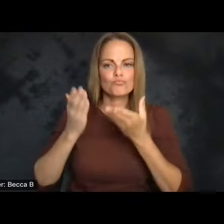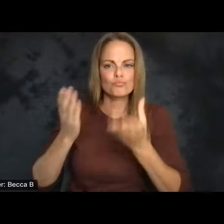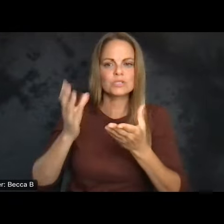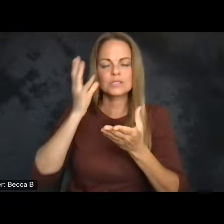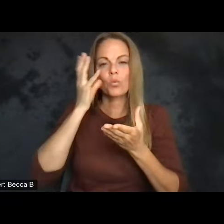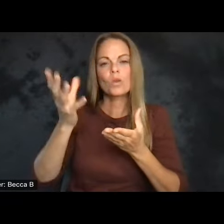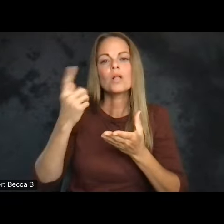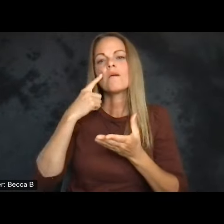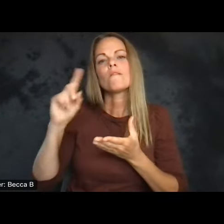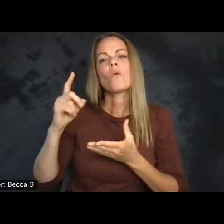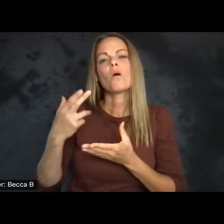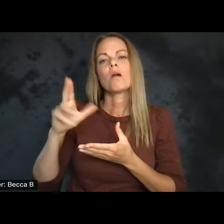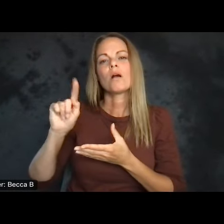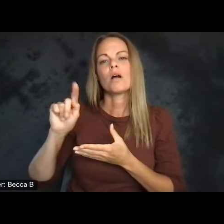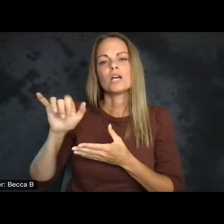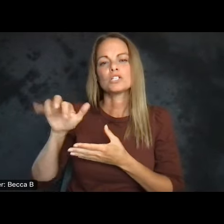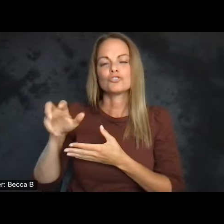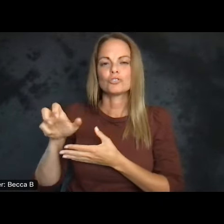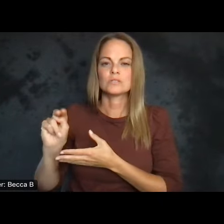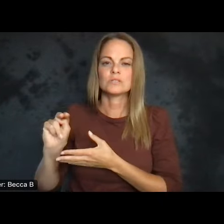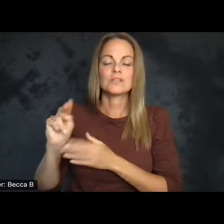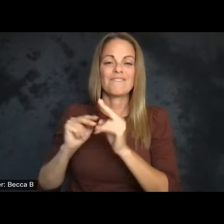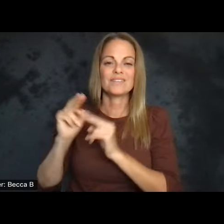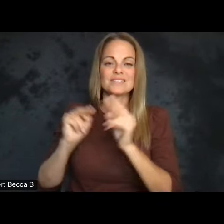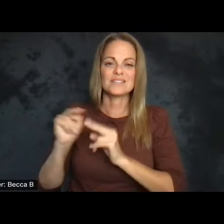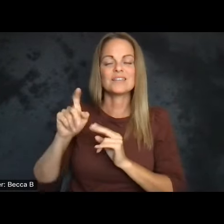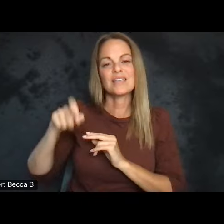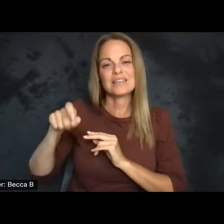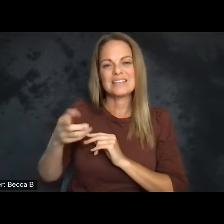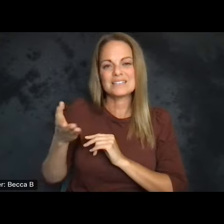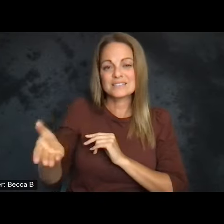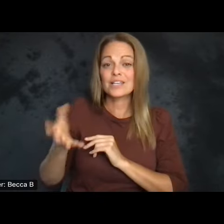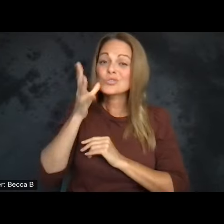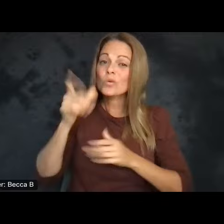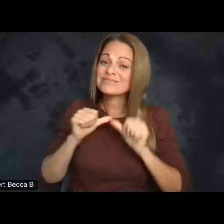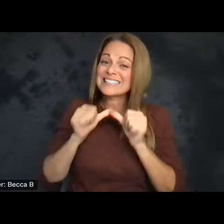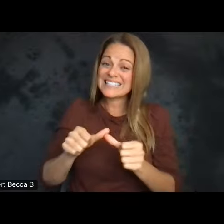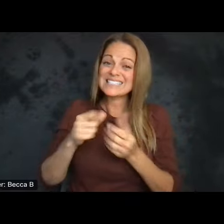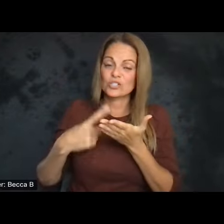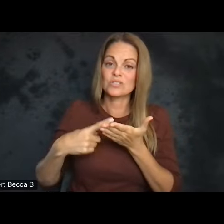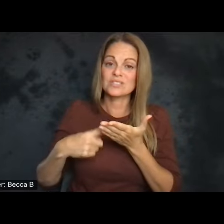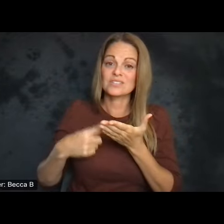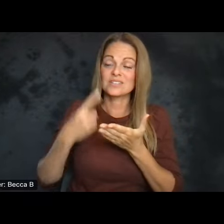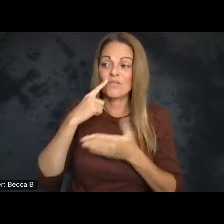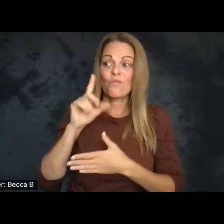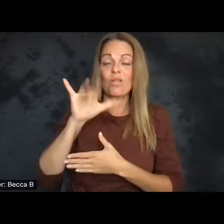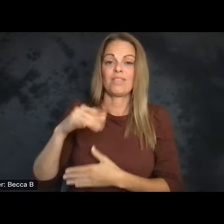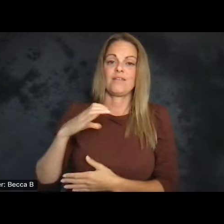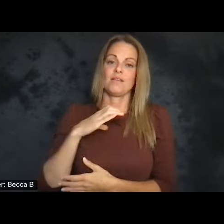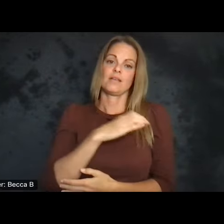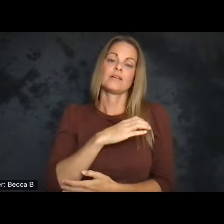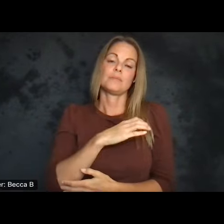Hutchinson facility and the needs there. So we'll at least continue the discussion in that committee.